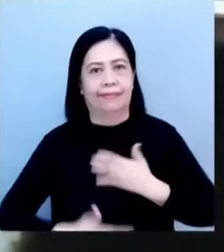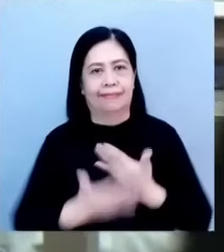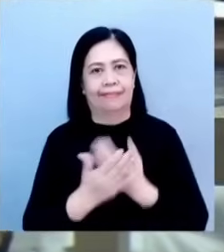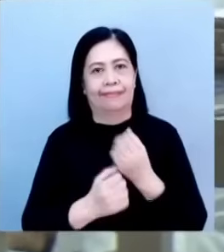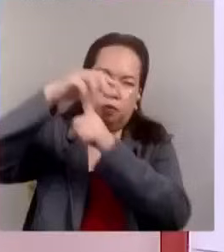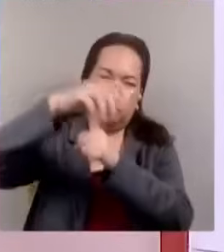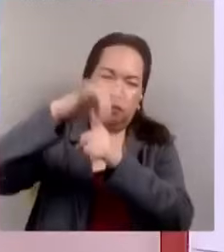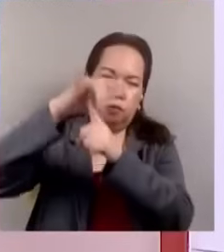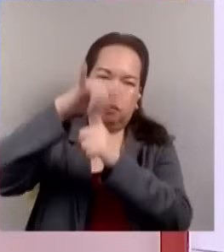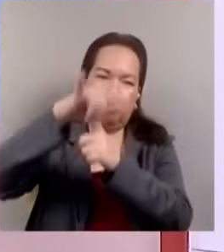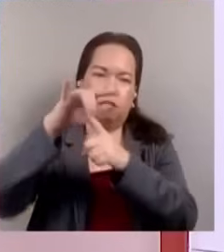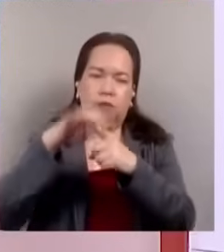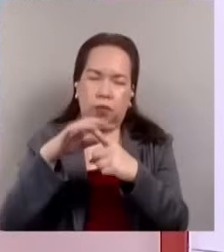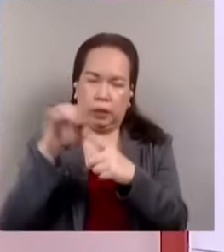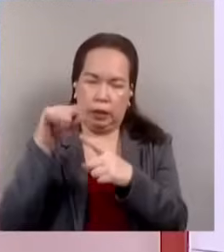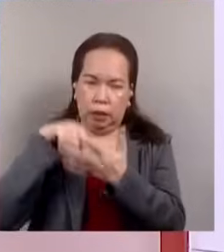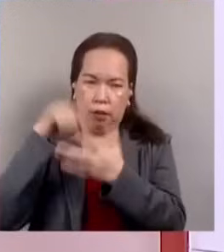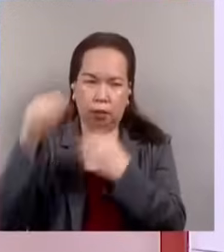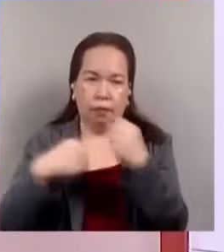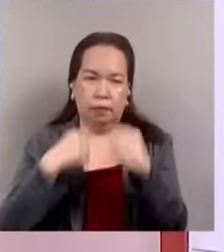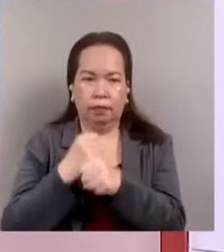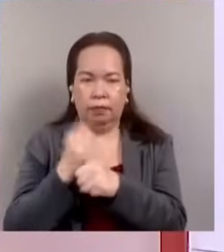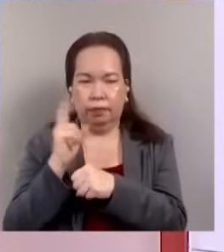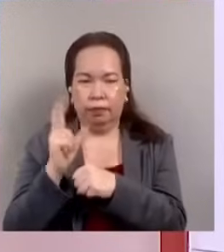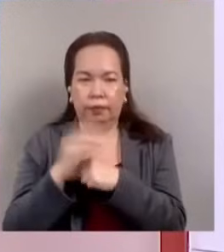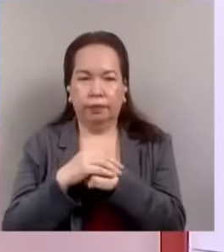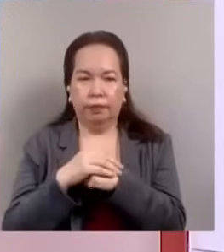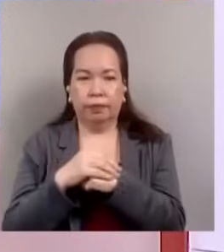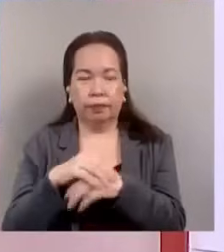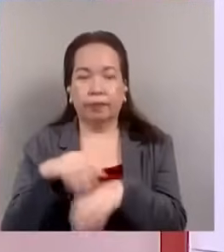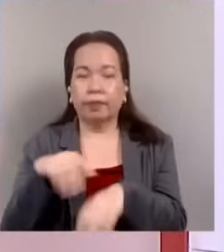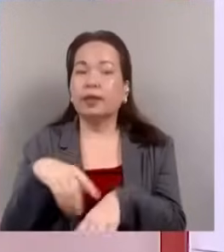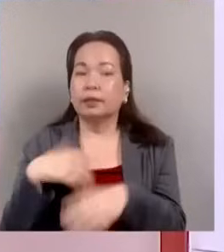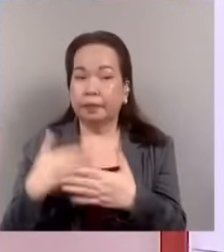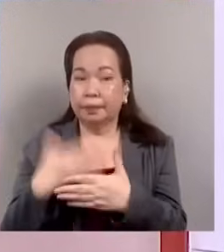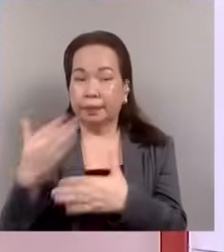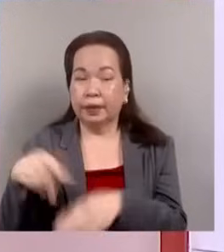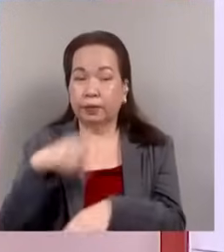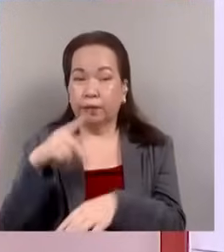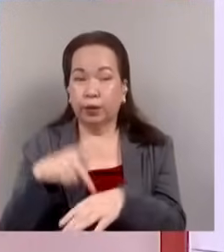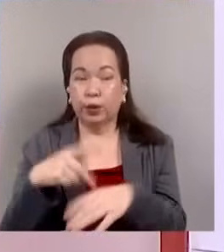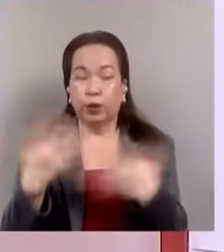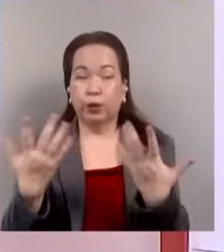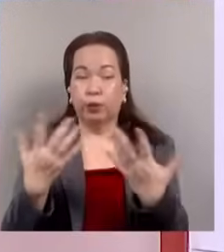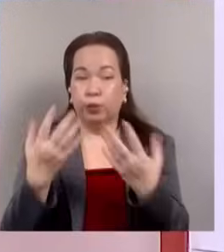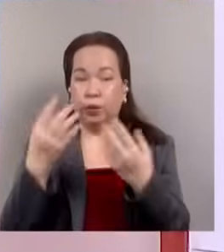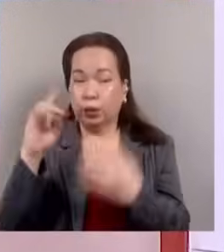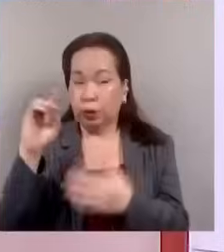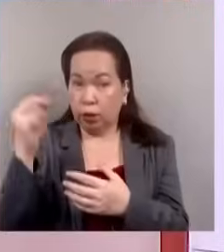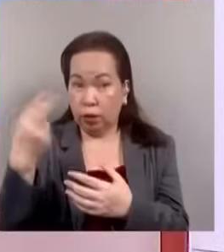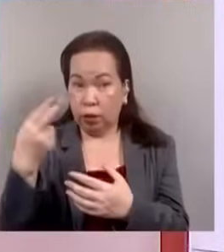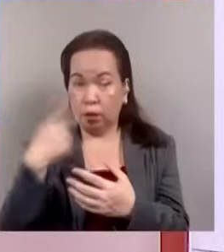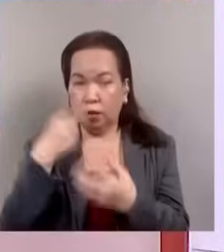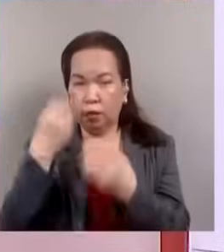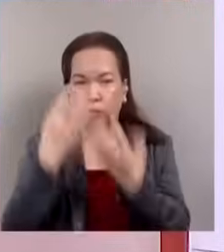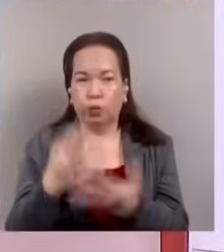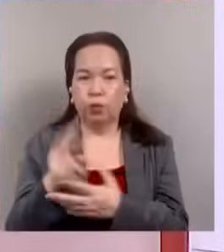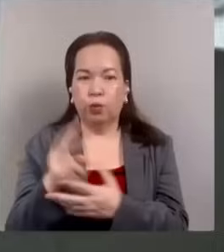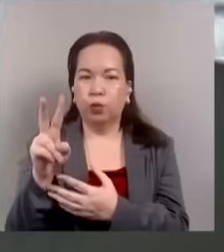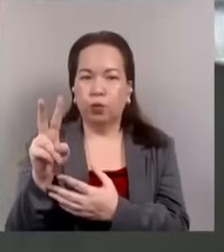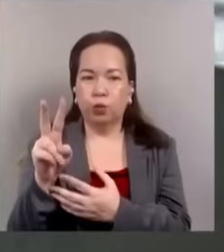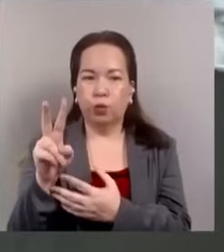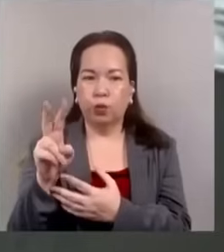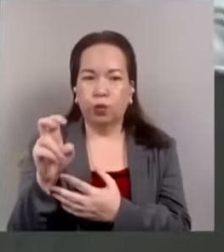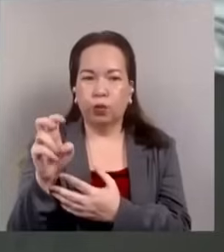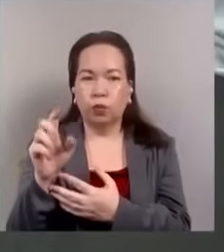safe. The Philippine Health Department reports 231 fireworks-related injuries. 116 came in the wake of